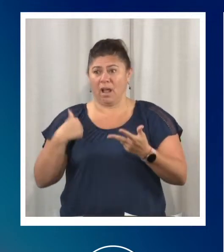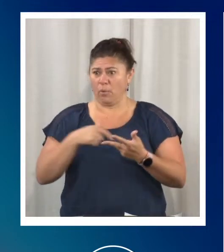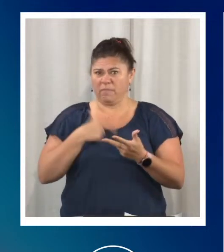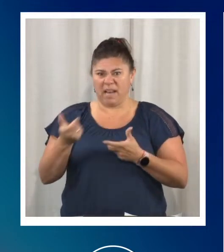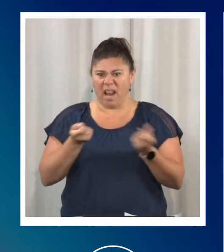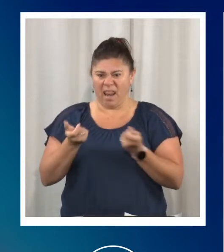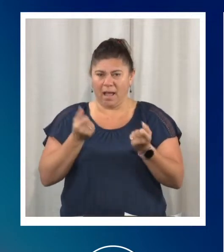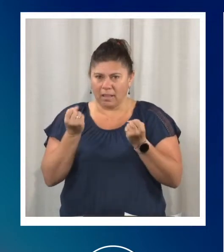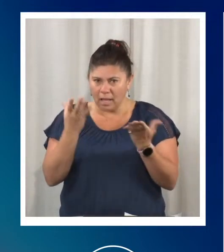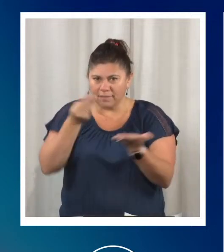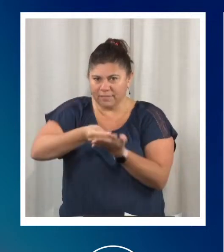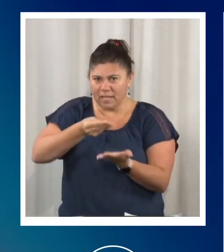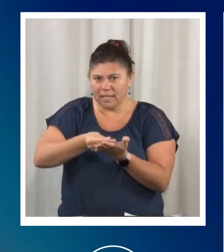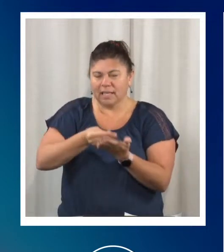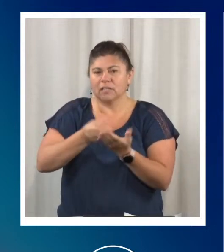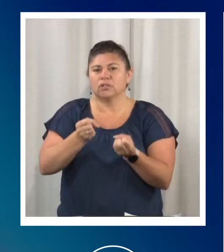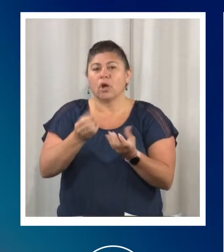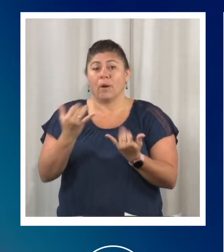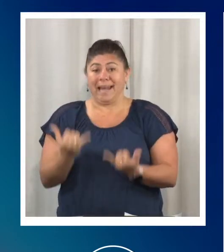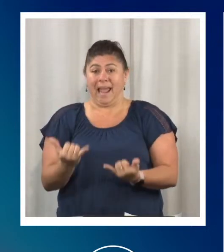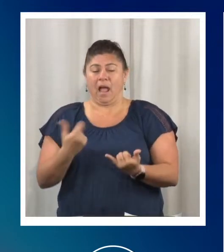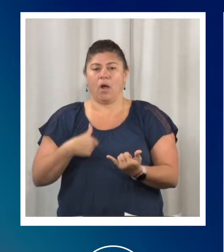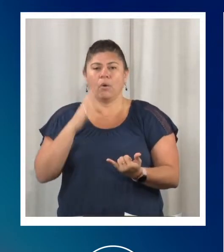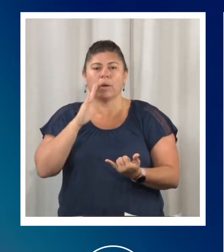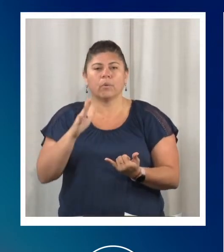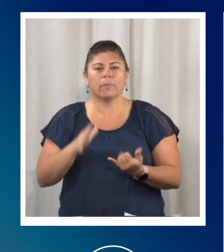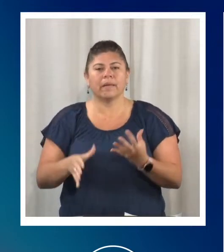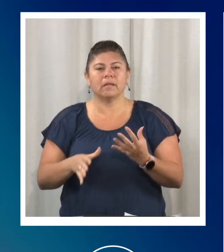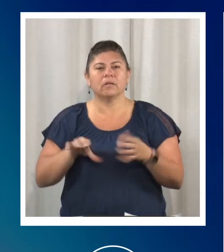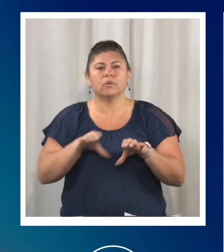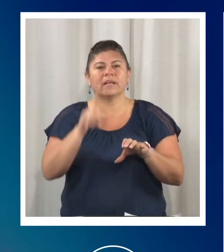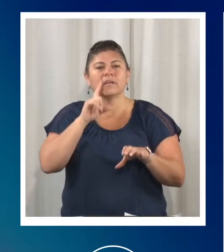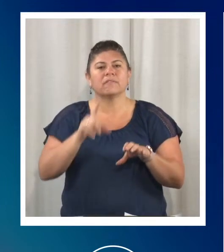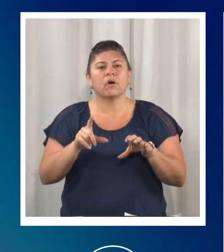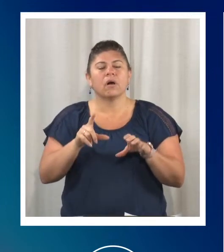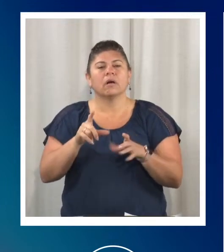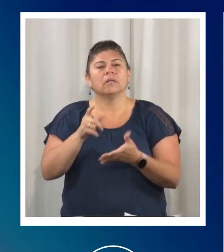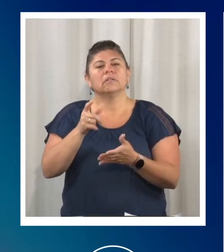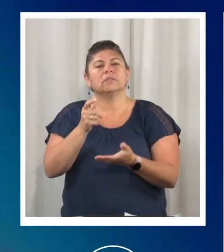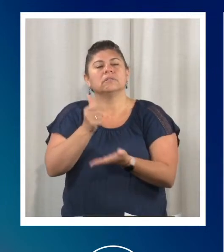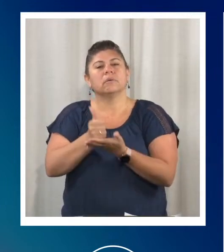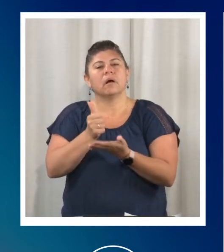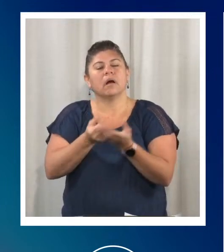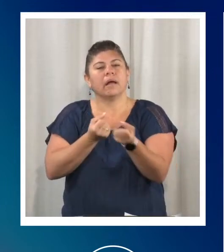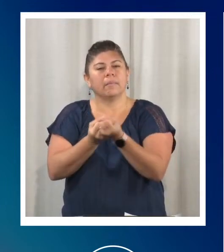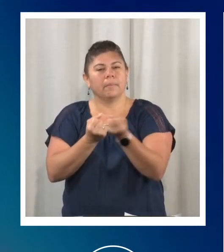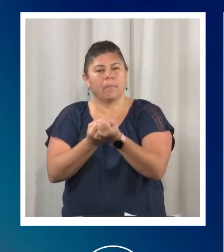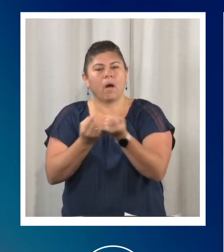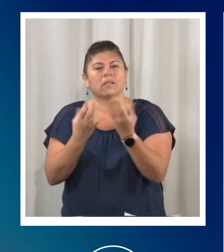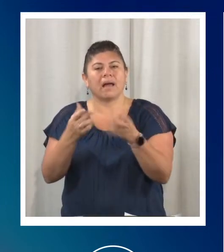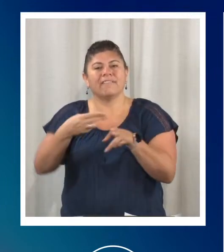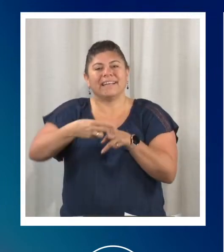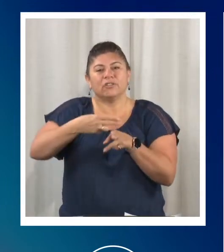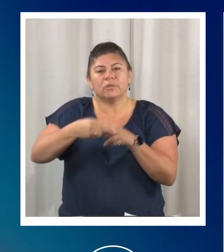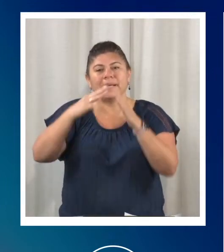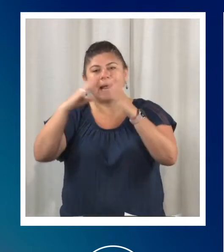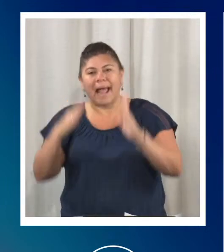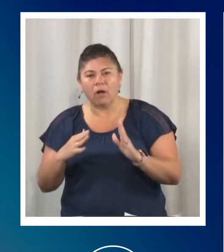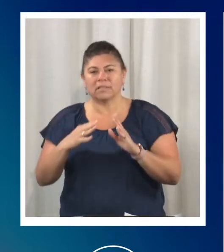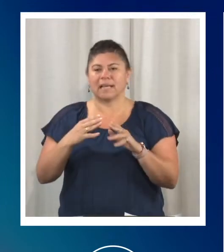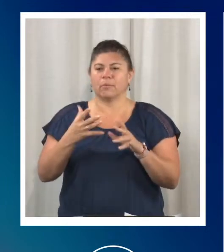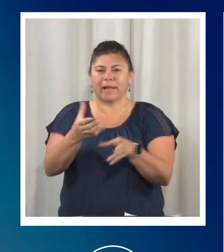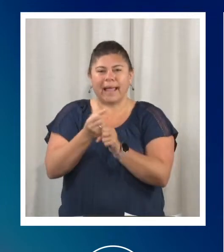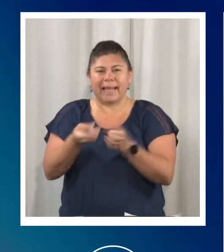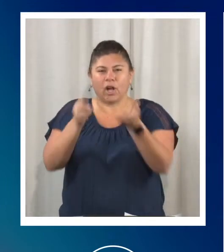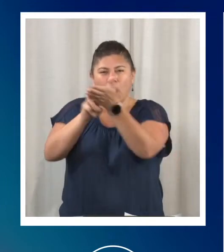buildings, and so we are actually bringing on additional people into Homeless Services to help us manage all those buildings and contracts and everything